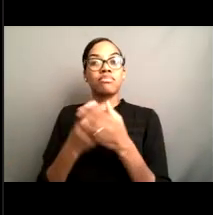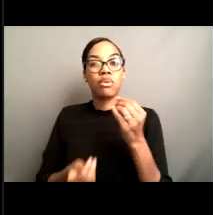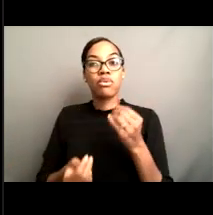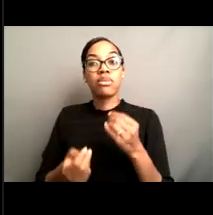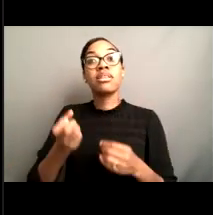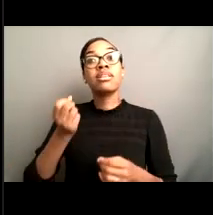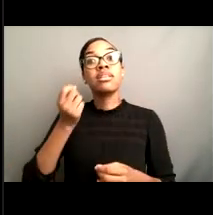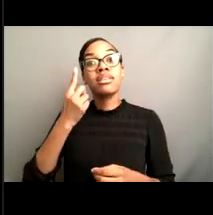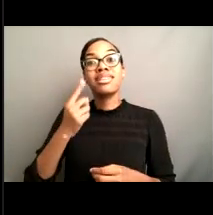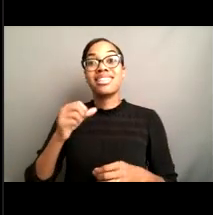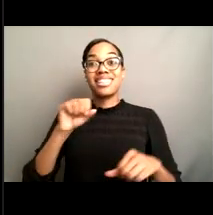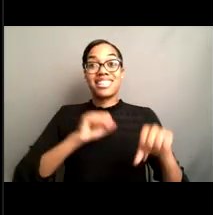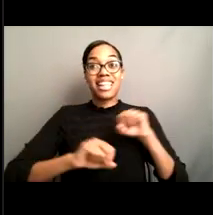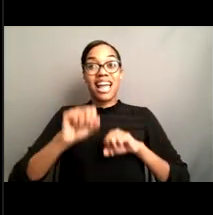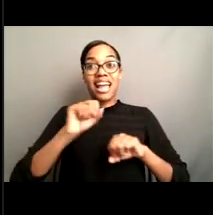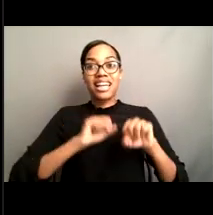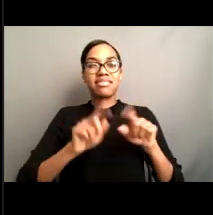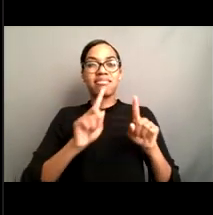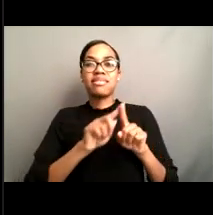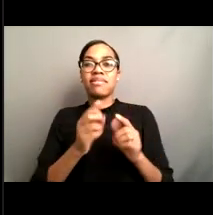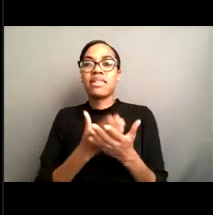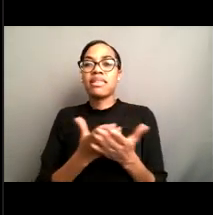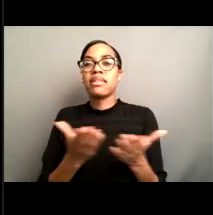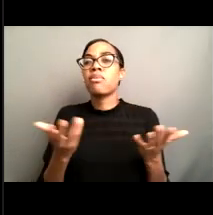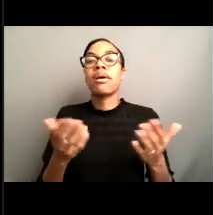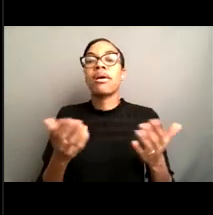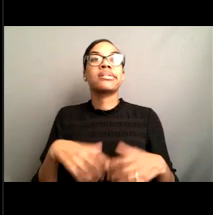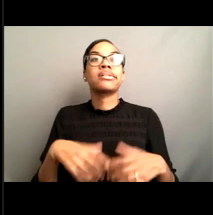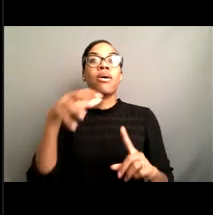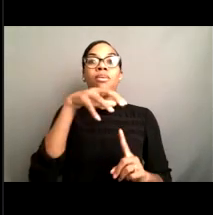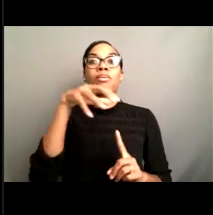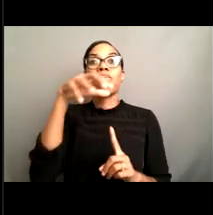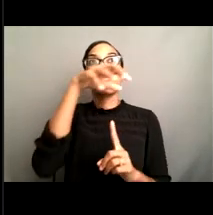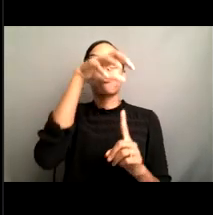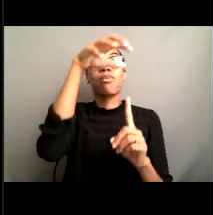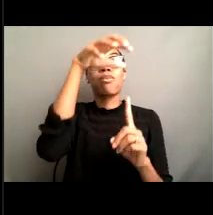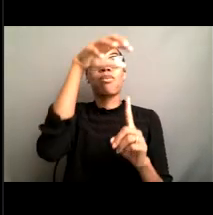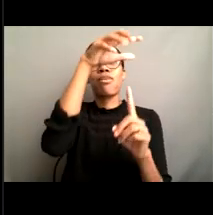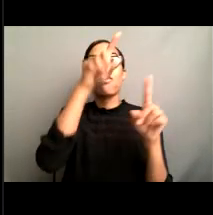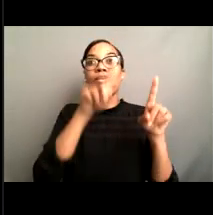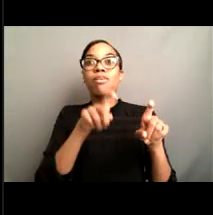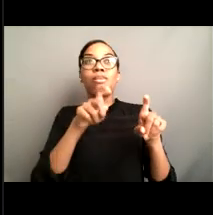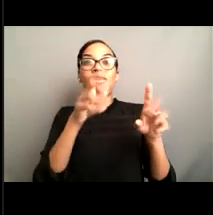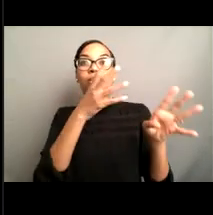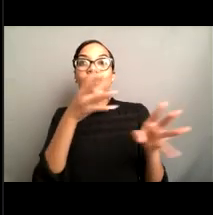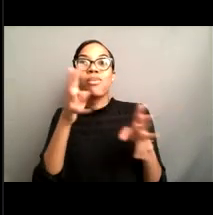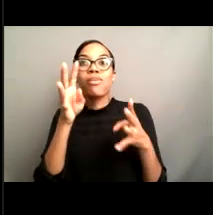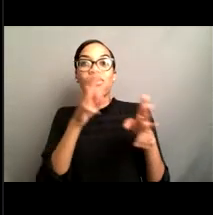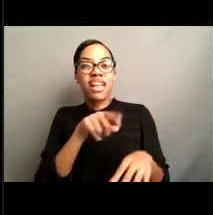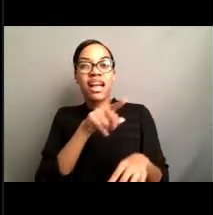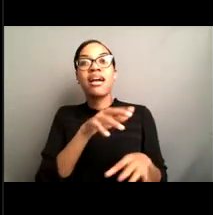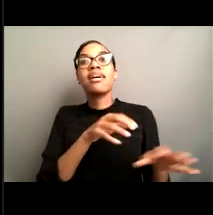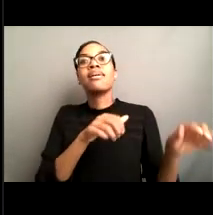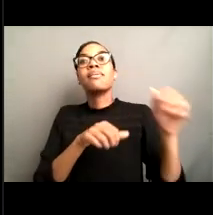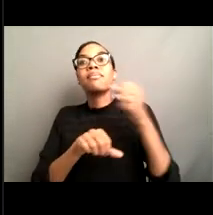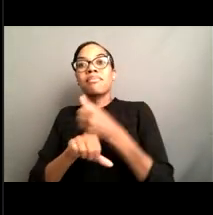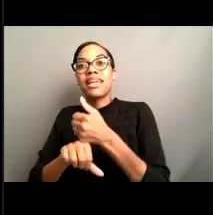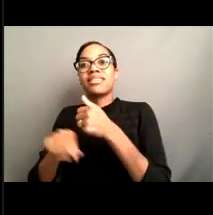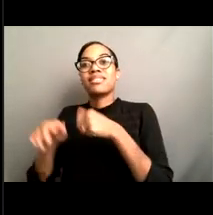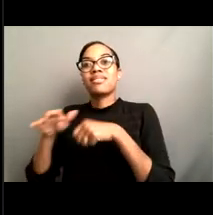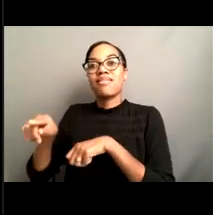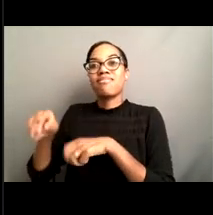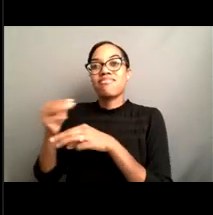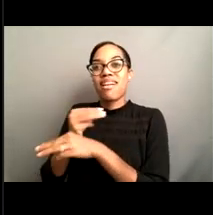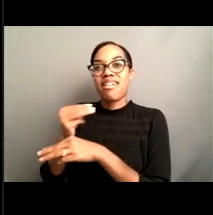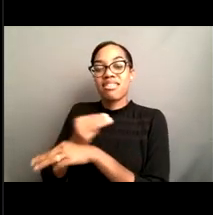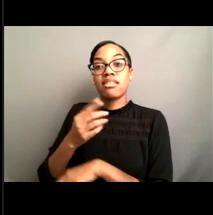with weather balloons and forecasting and the radar, all of that is actually based in math. So when you're going into any kind of science,